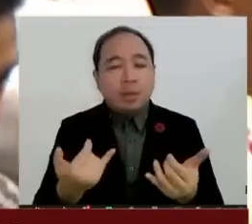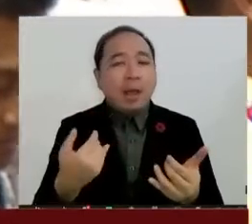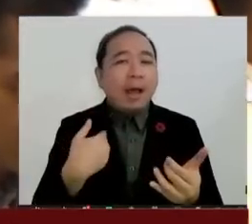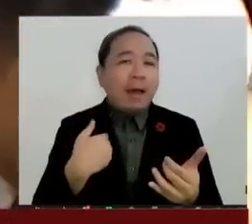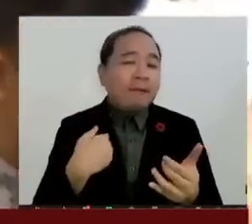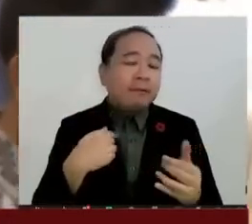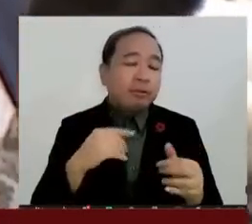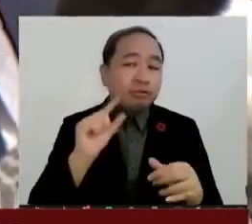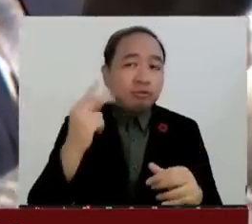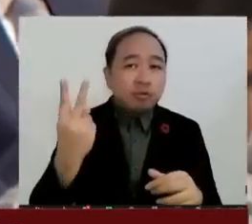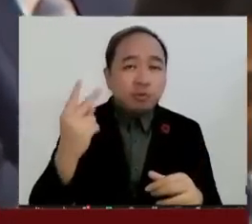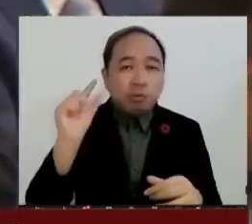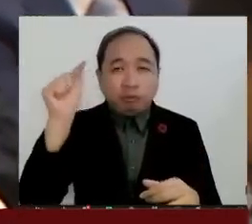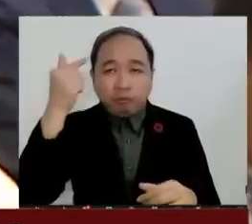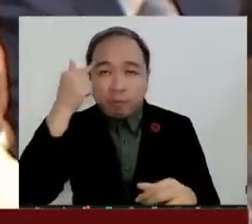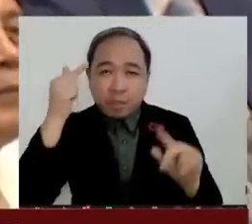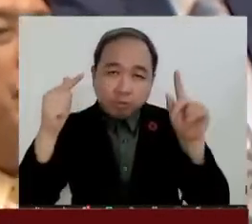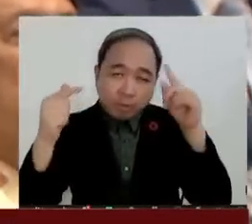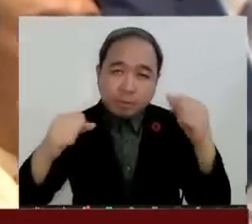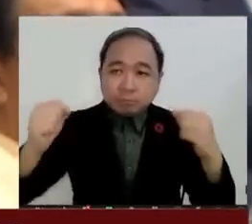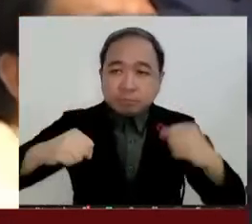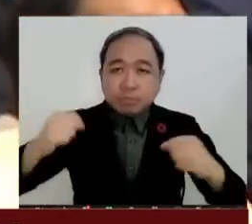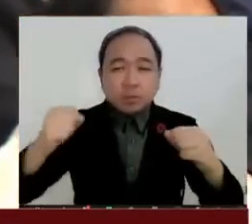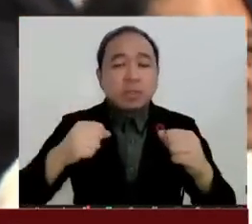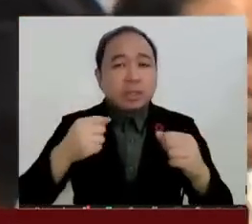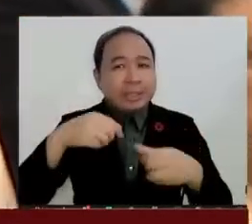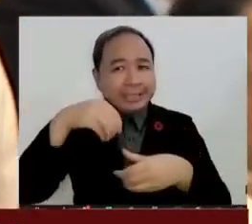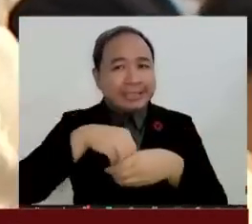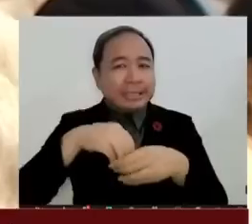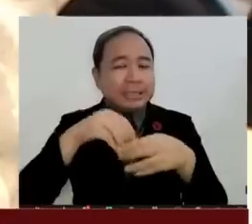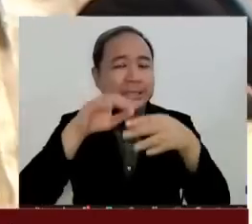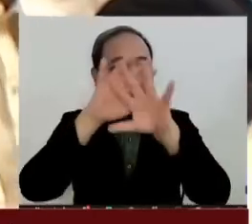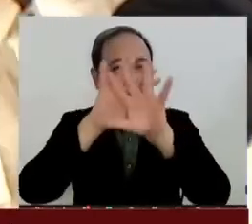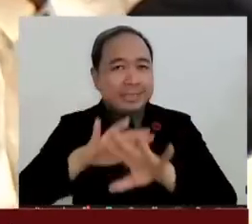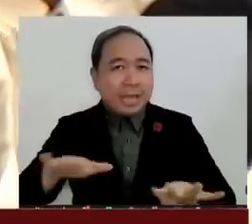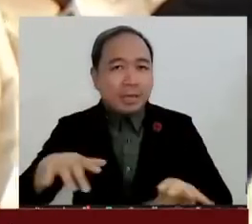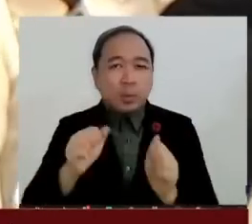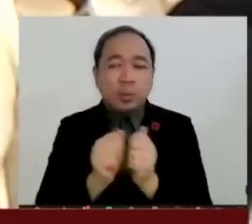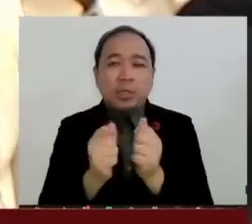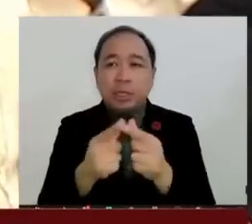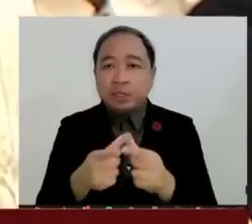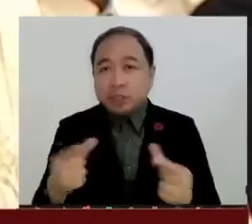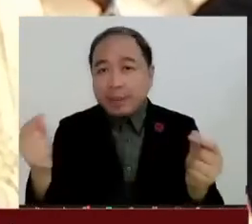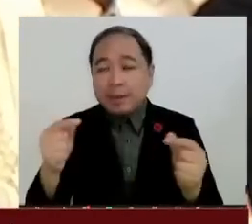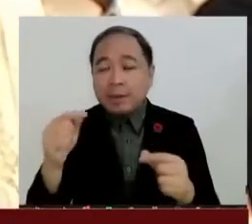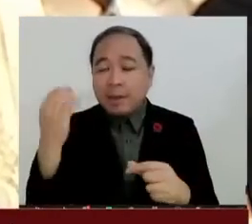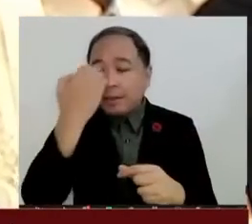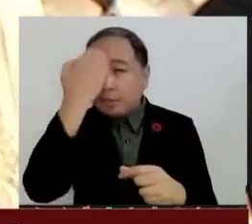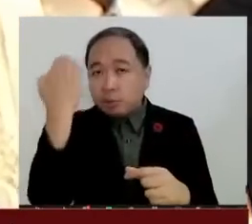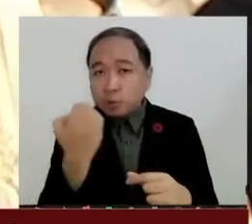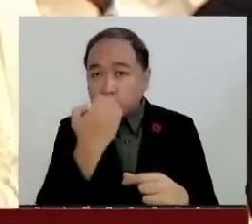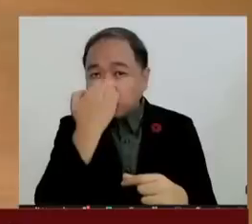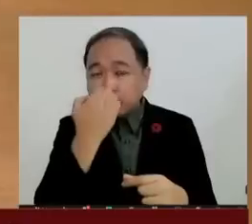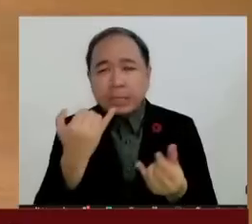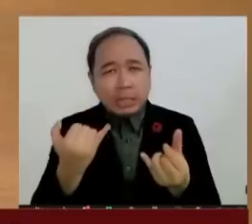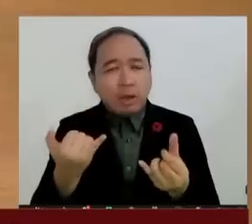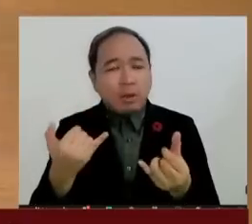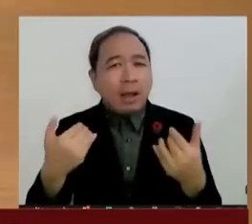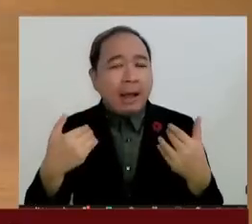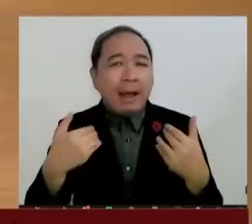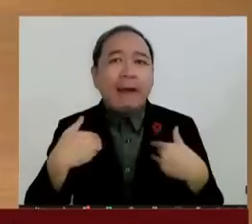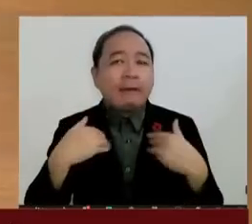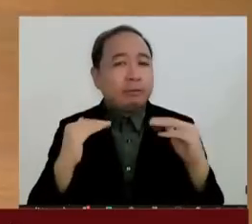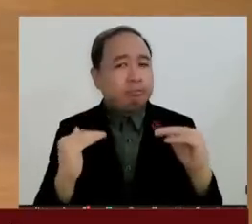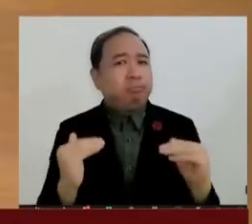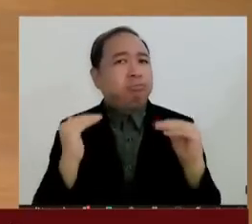agreements, notably within the ASEAN framework, and with Japan and with Europe, and allow us to leverage our competitive advantages